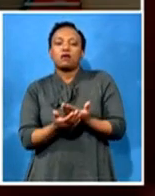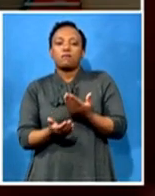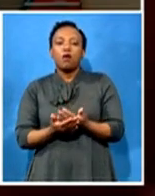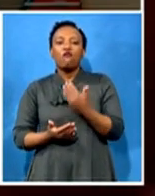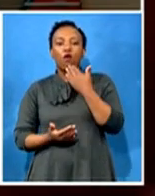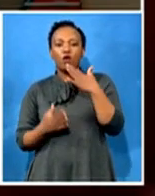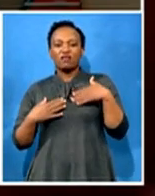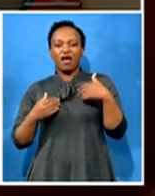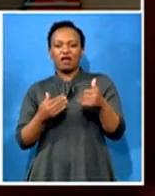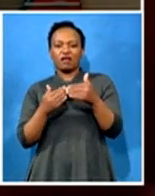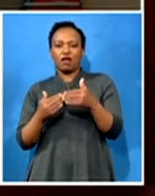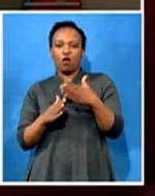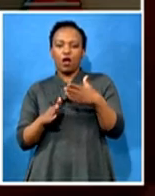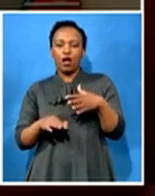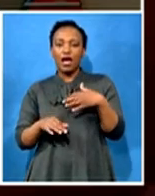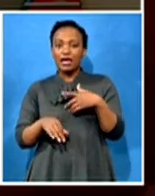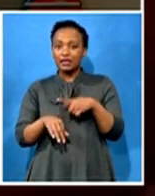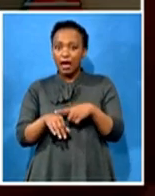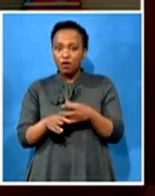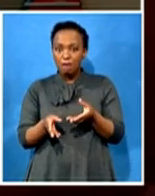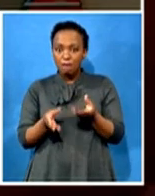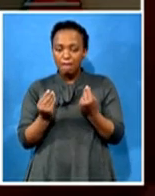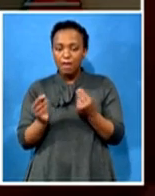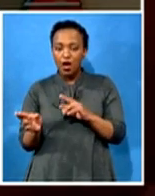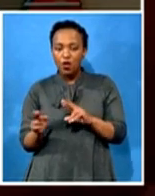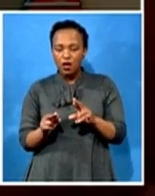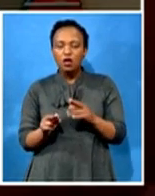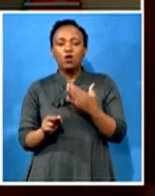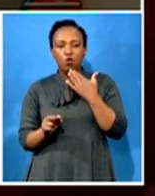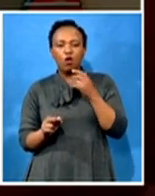you expect any pushback regarding this?